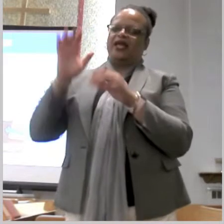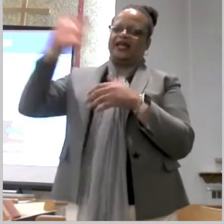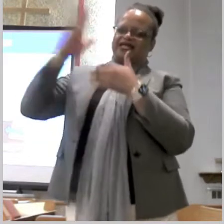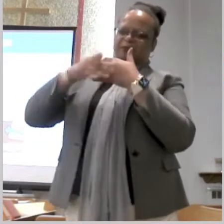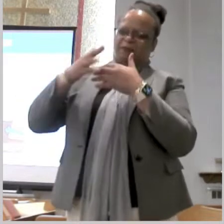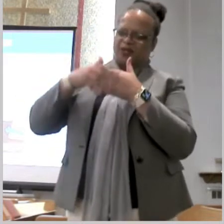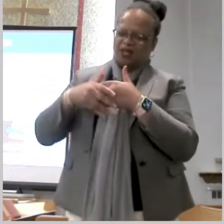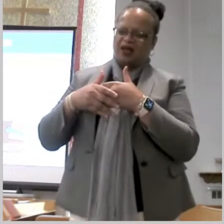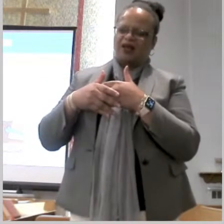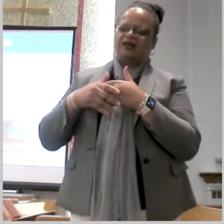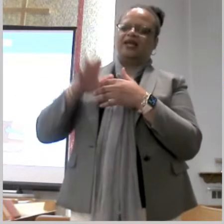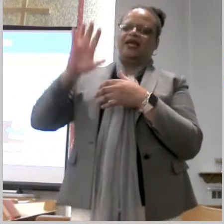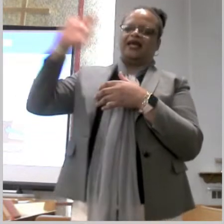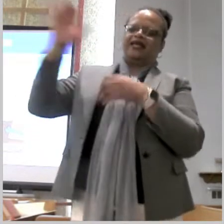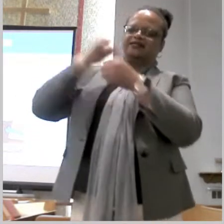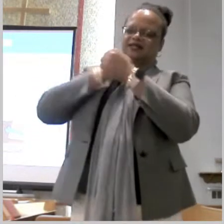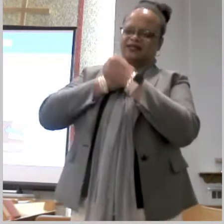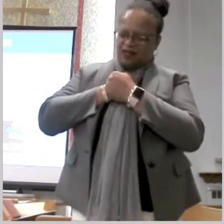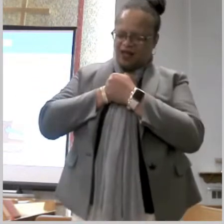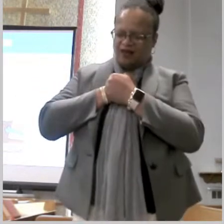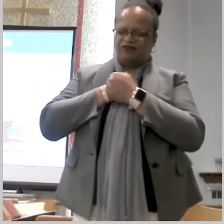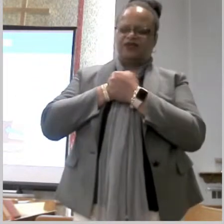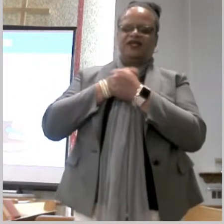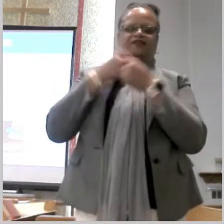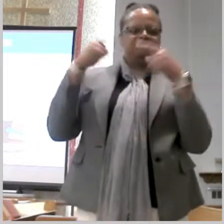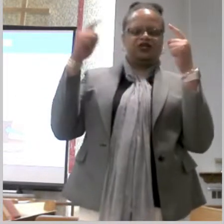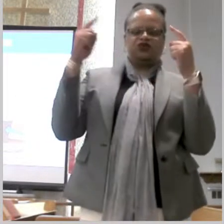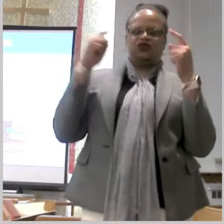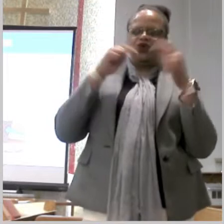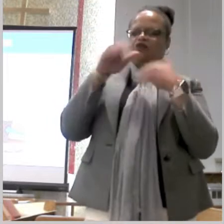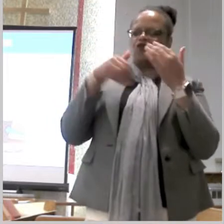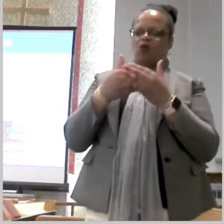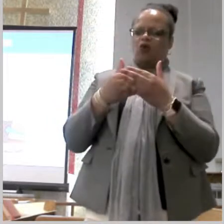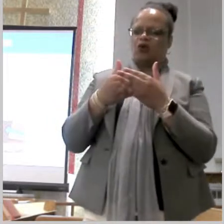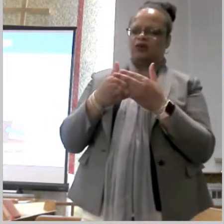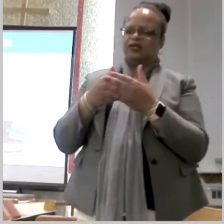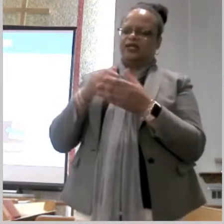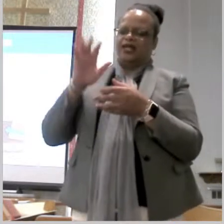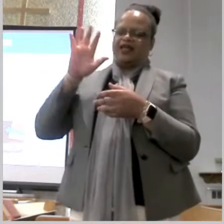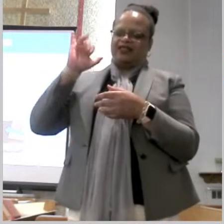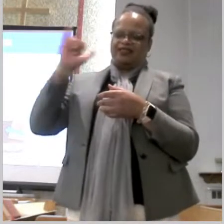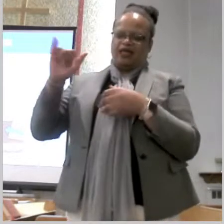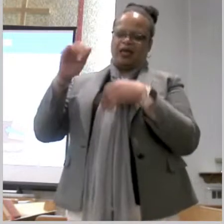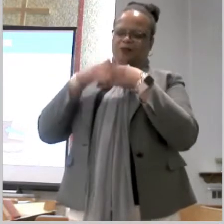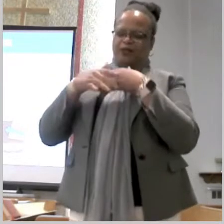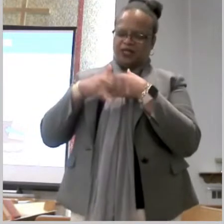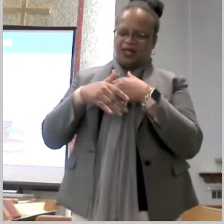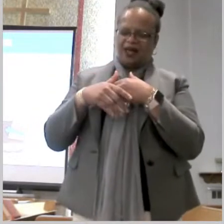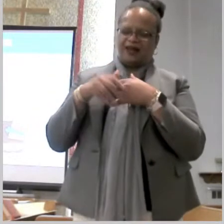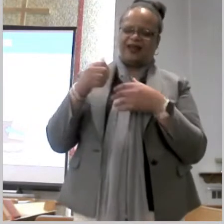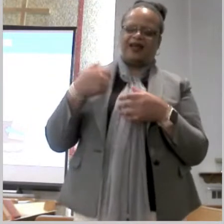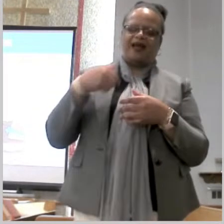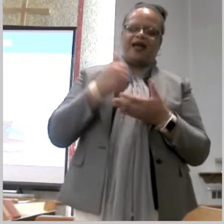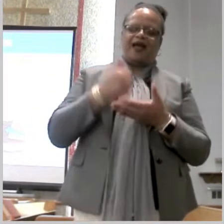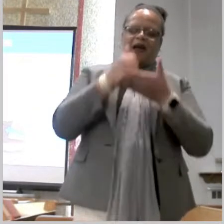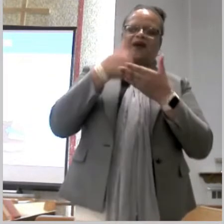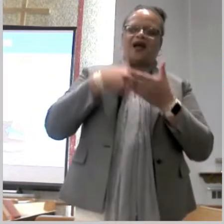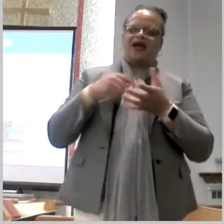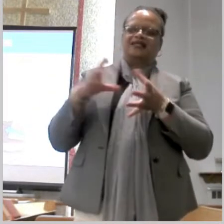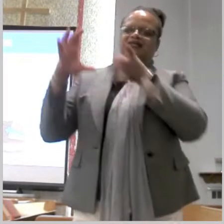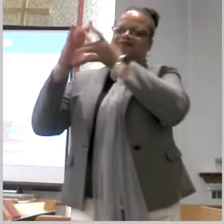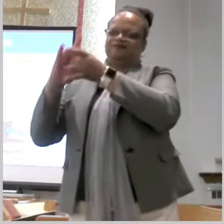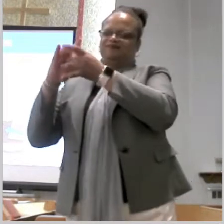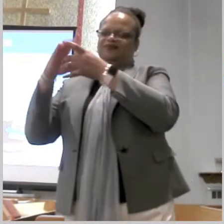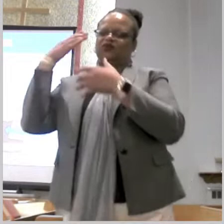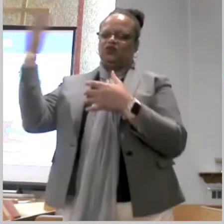is love. Love conquers all, and his blood brings us closer, will bring us to you, Lord Father. Mm-hmm. Thank you so